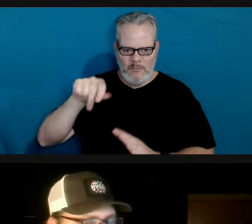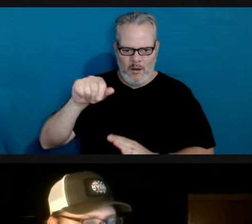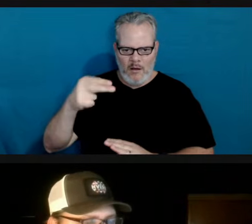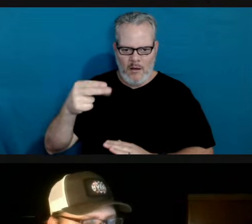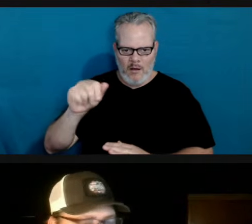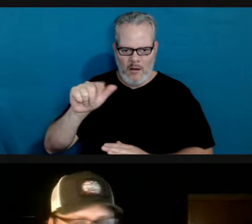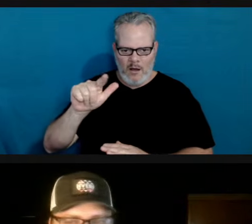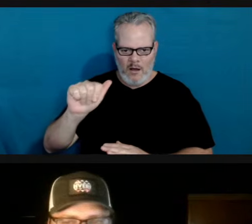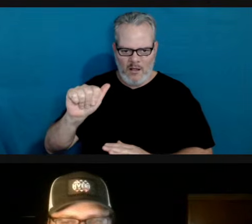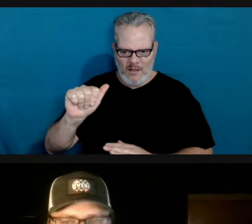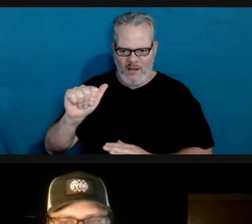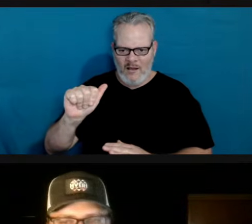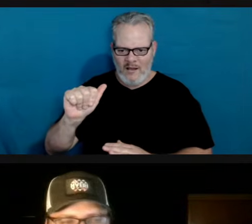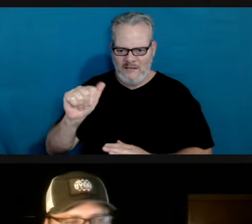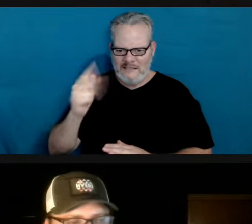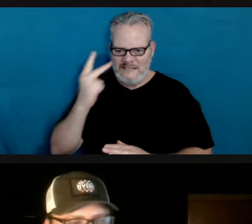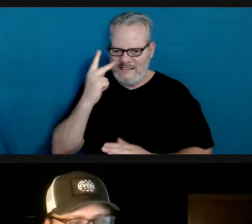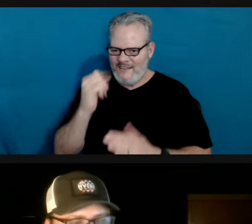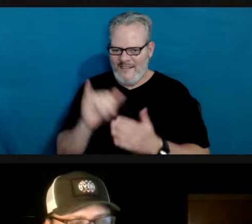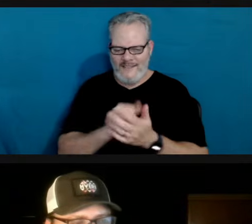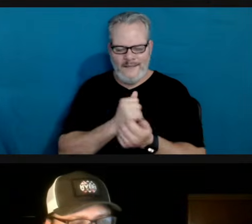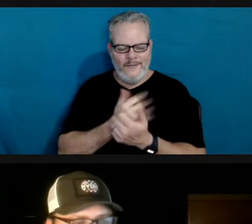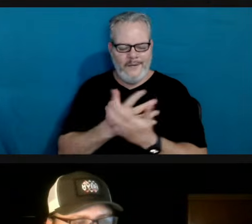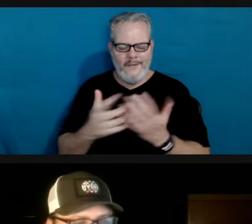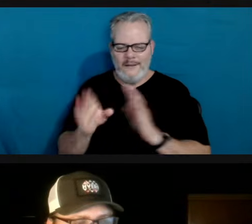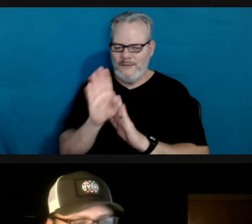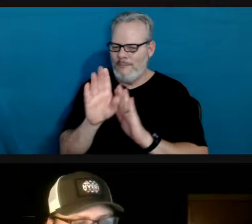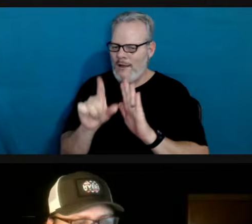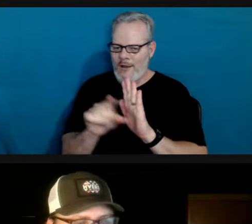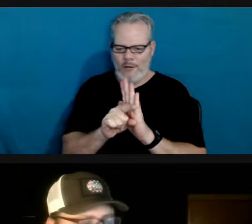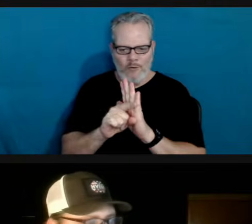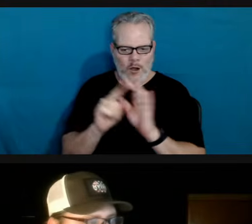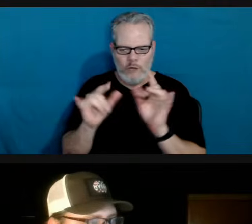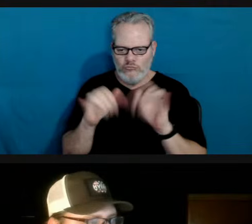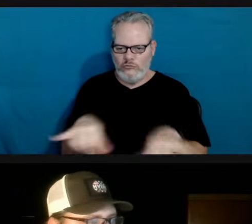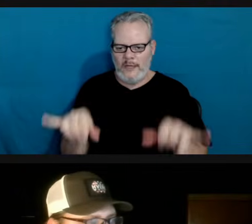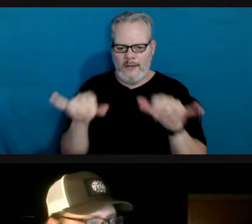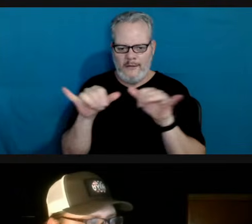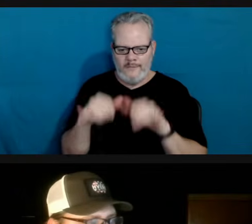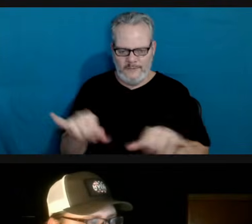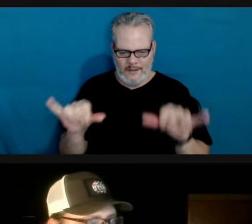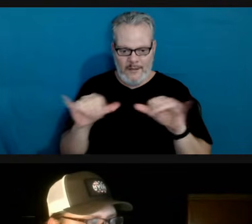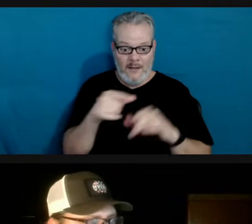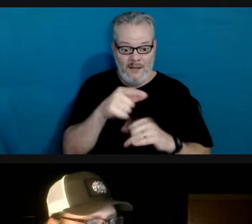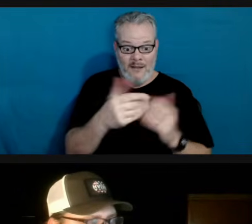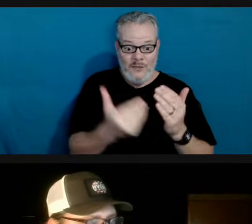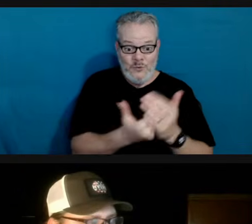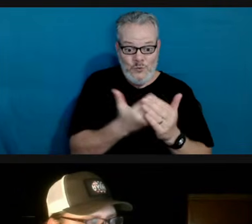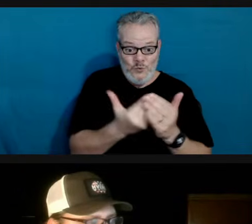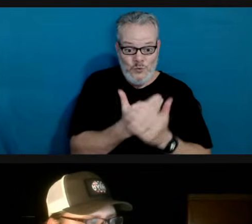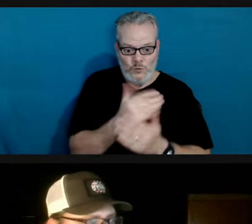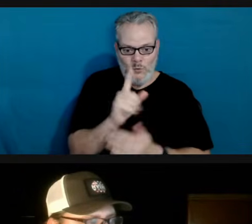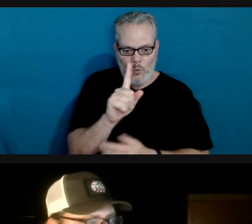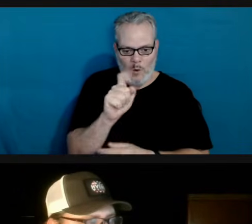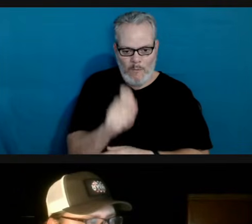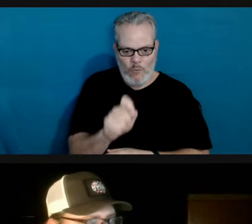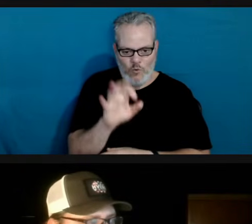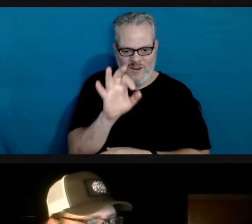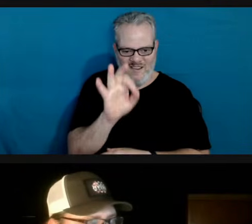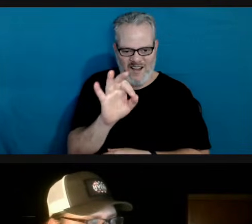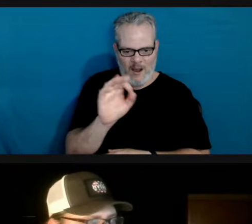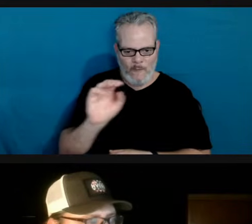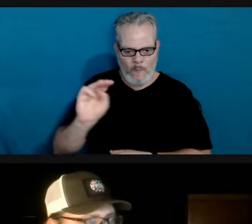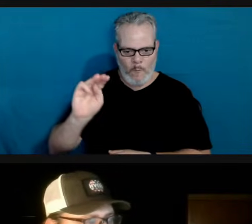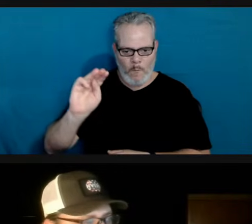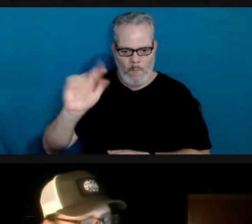normal background for this volcano, nothing really that striking. The newest event, 1.9 here at Mauna Loa summit, 2 miles